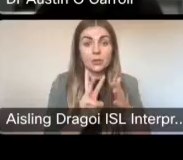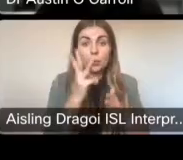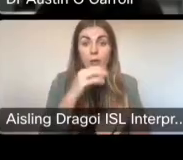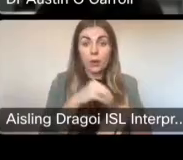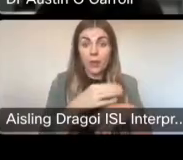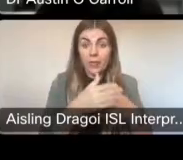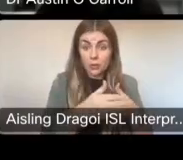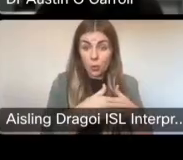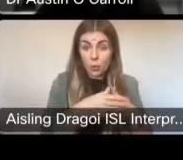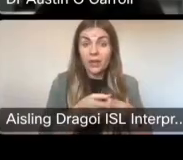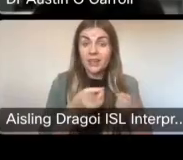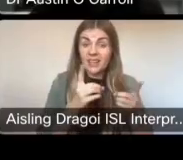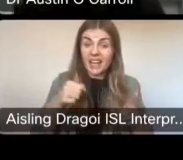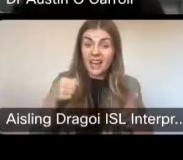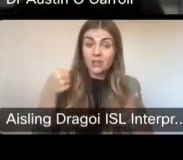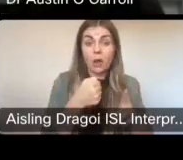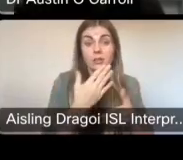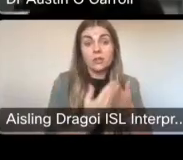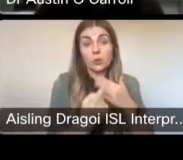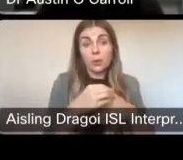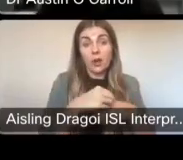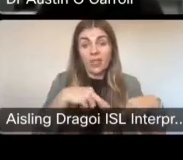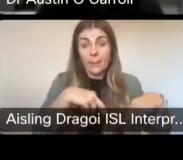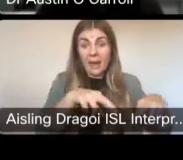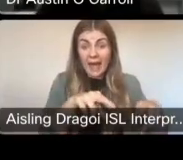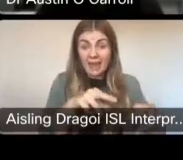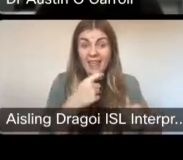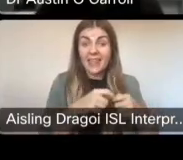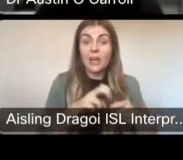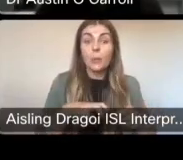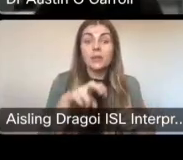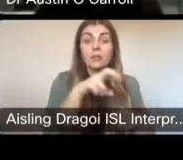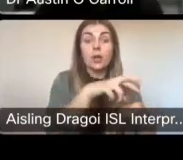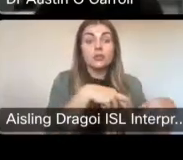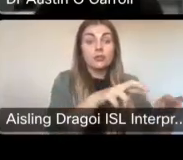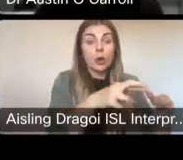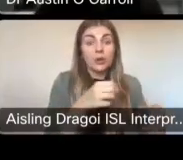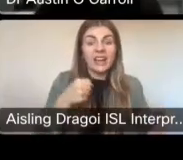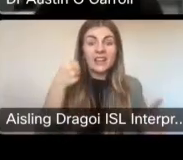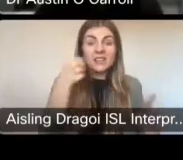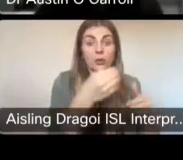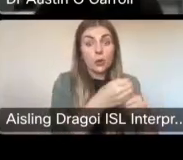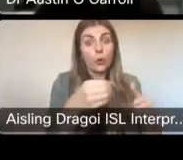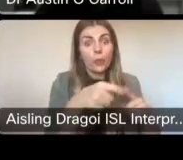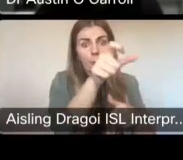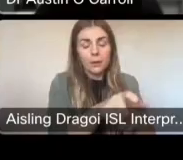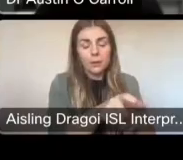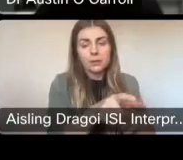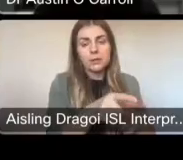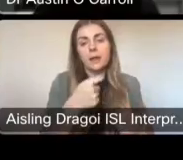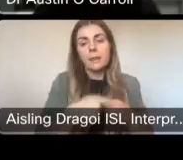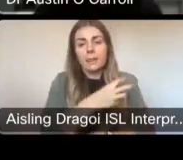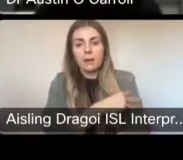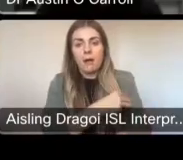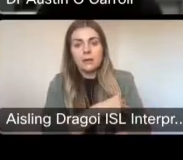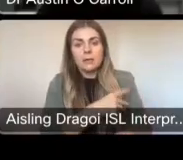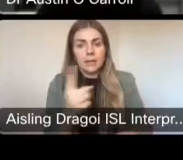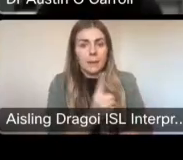assaulted someone on the pavement, and he went across the road and then assaulted someone else, and the Gardaí came along and then picked him and took him off.